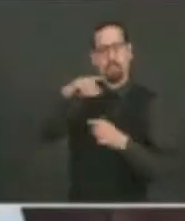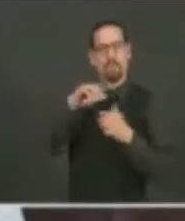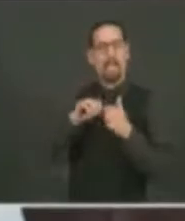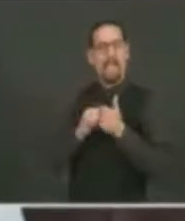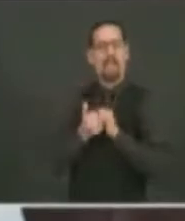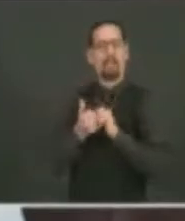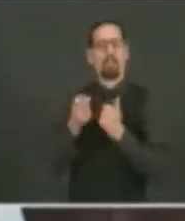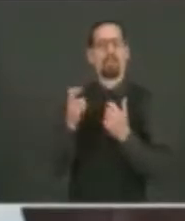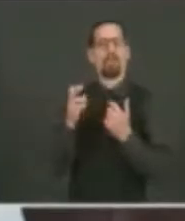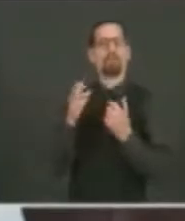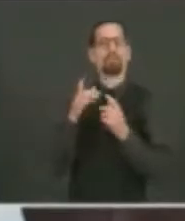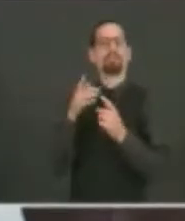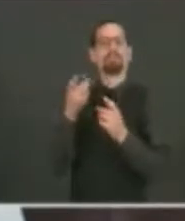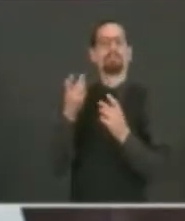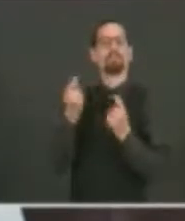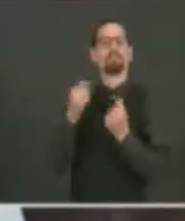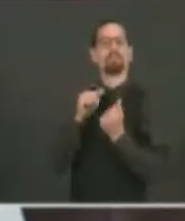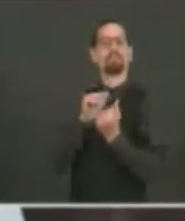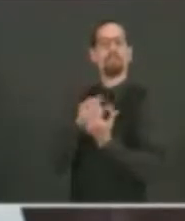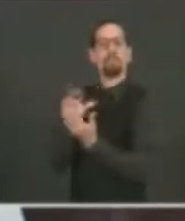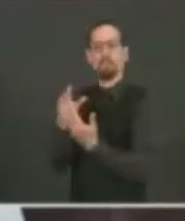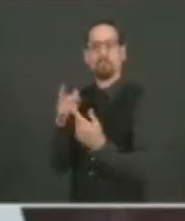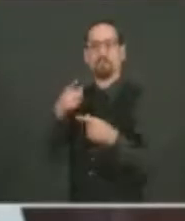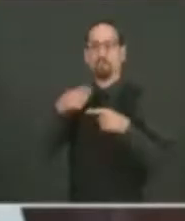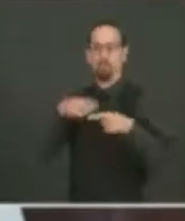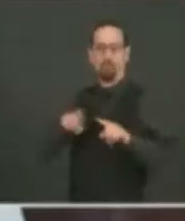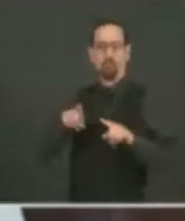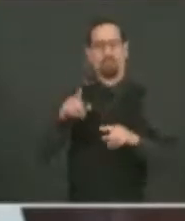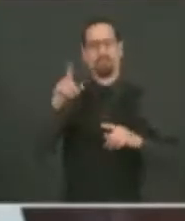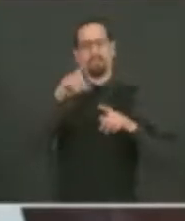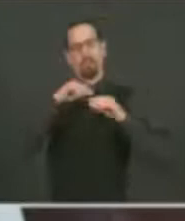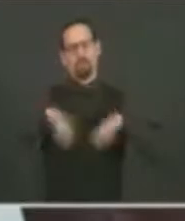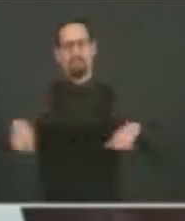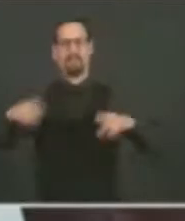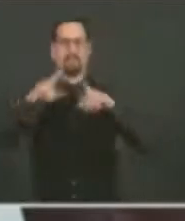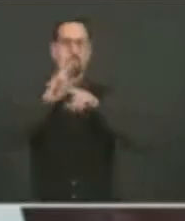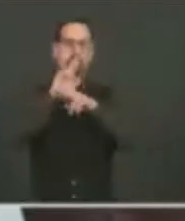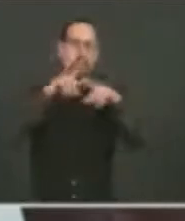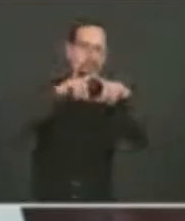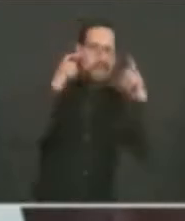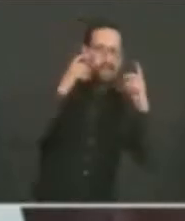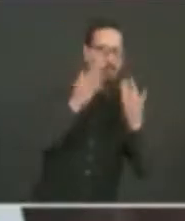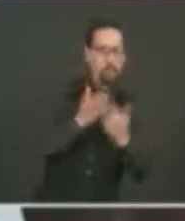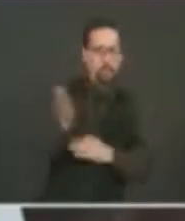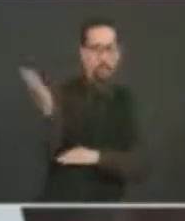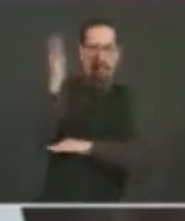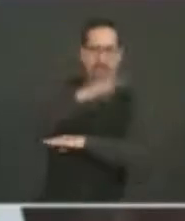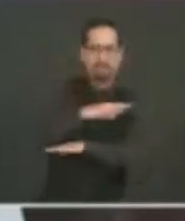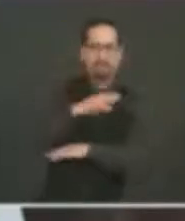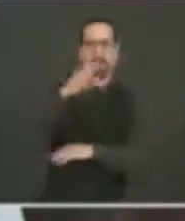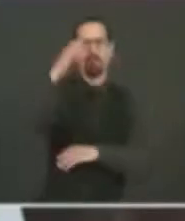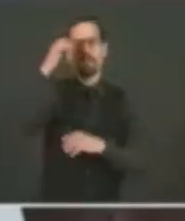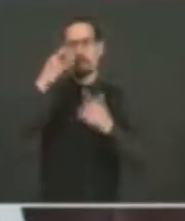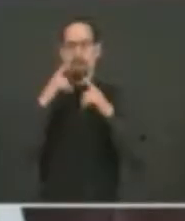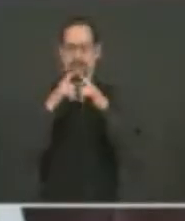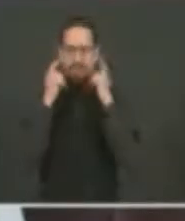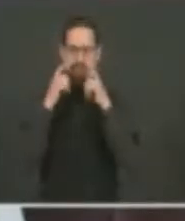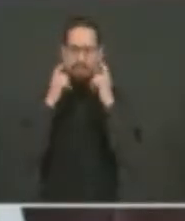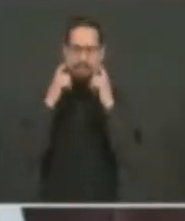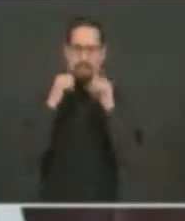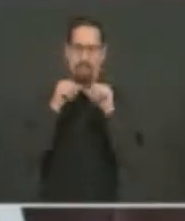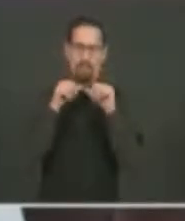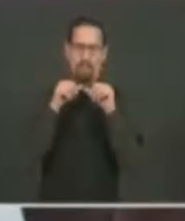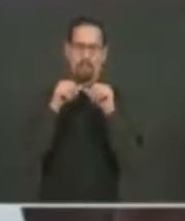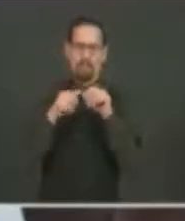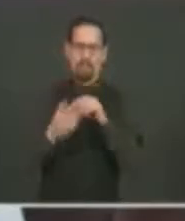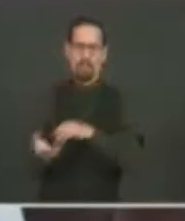to wear masks during the day. It's a lot to be able to wear masks throughout the course of the entire